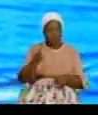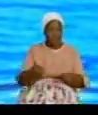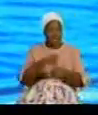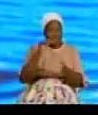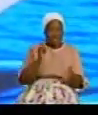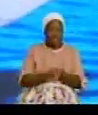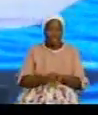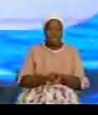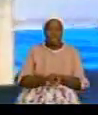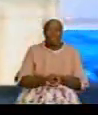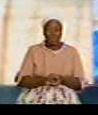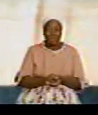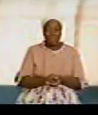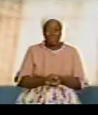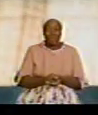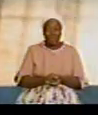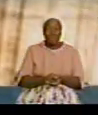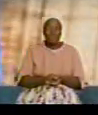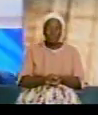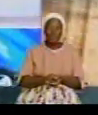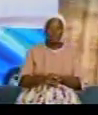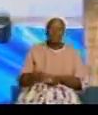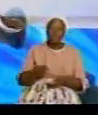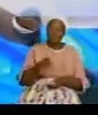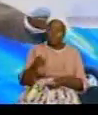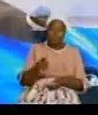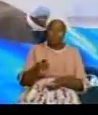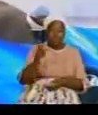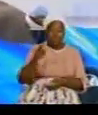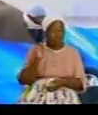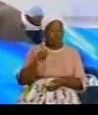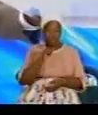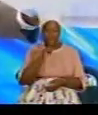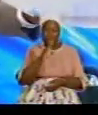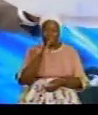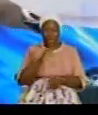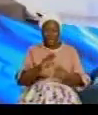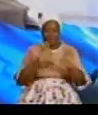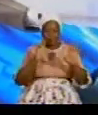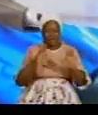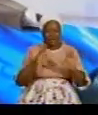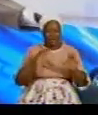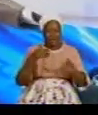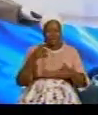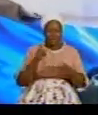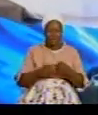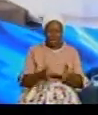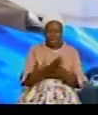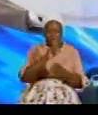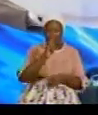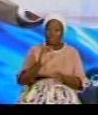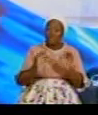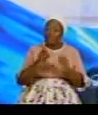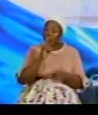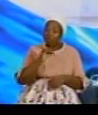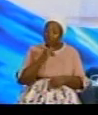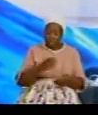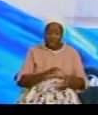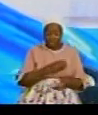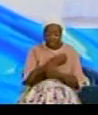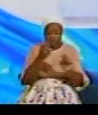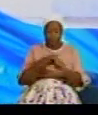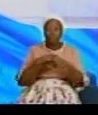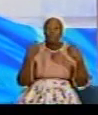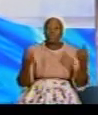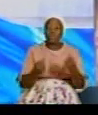that, you shouldn't be afraid to ask questions. If you're a disciple, if you are converted, if you are a child of God, if